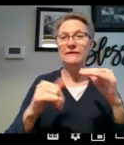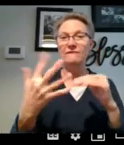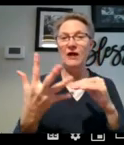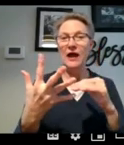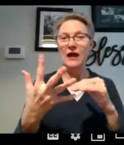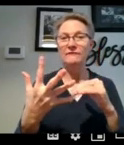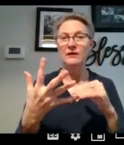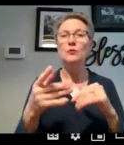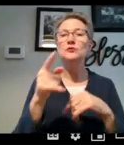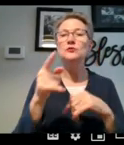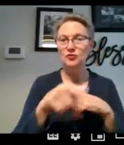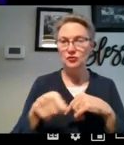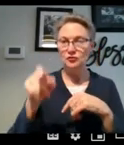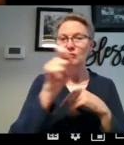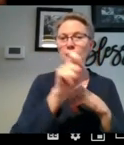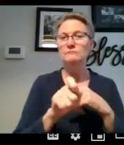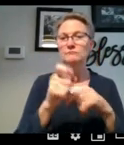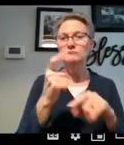will circle it.